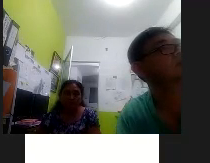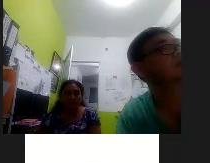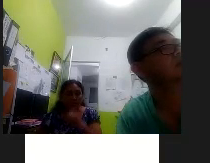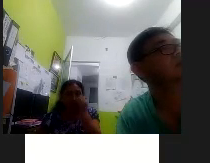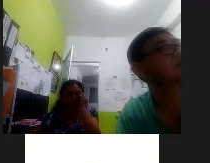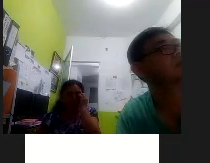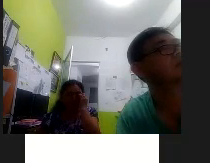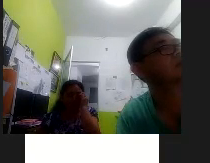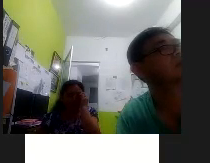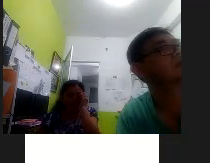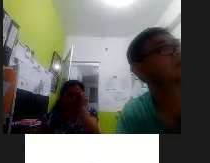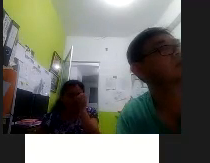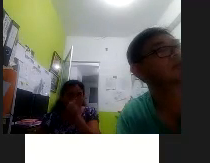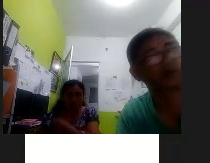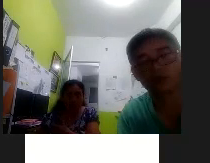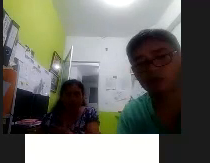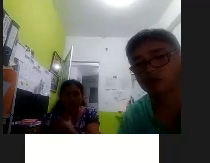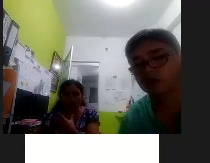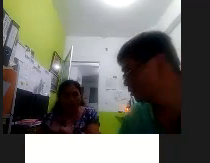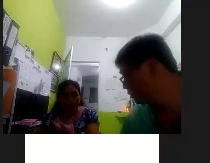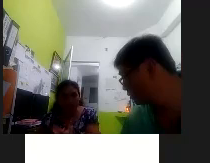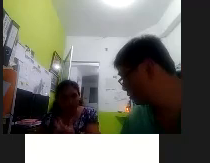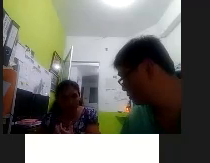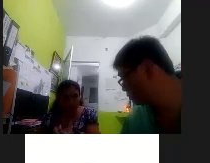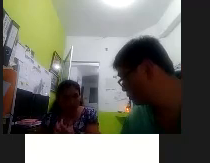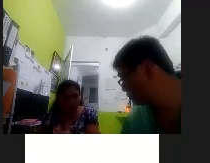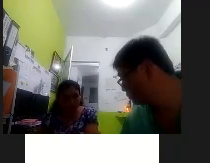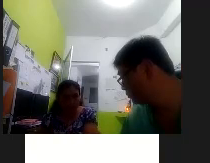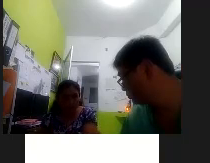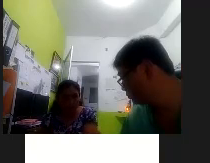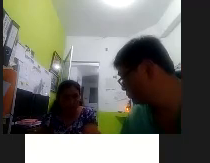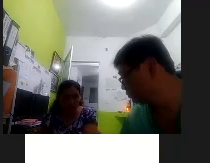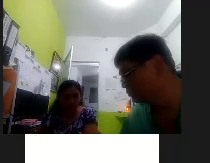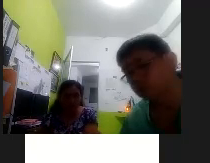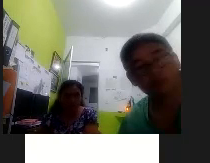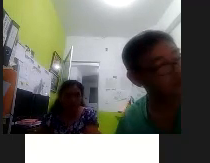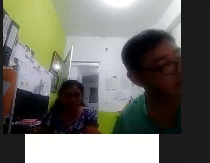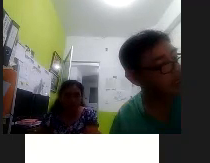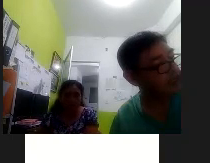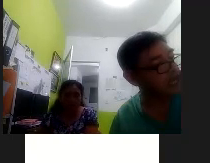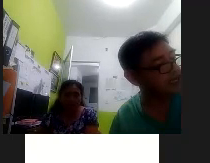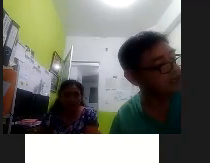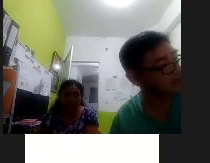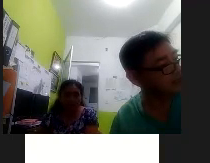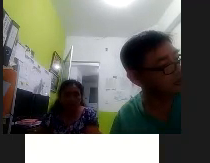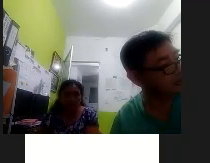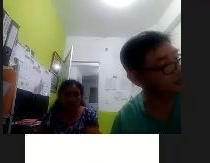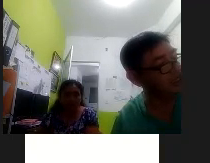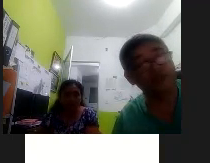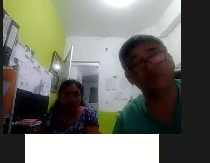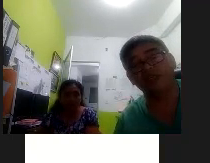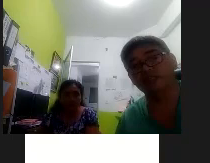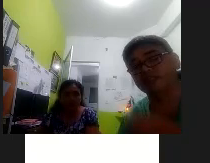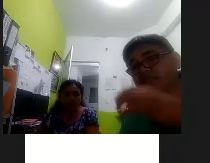Es para bajar la leche y le ponen espeso también a la leche. Mhm. Yeah, it's just